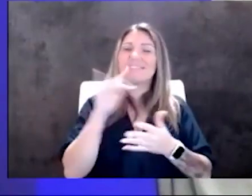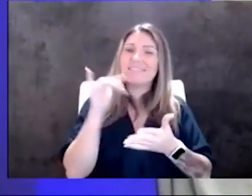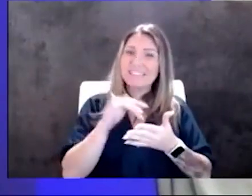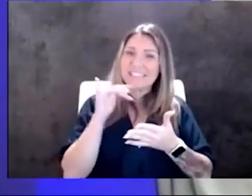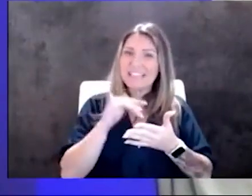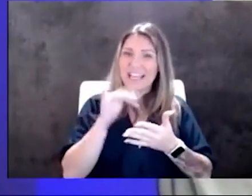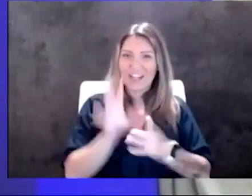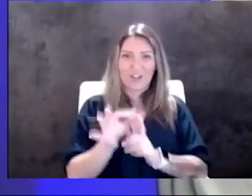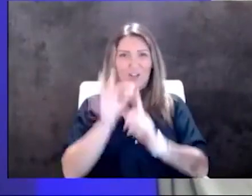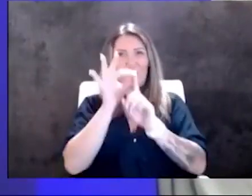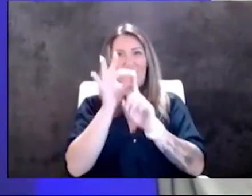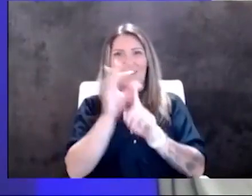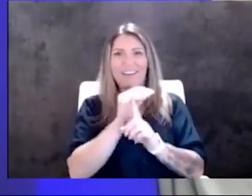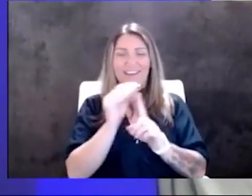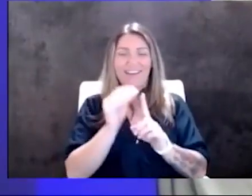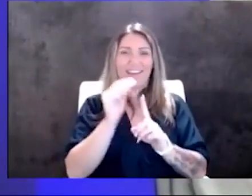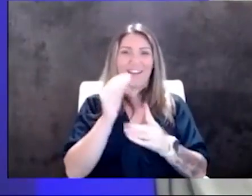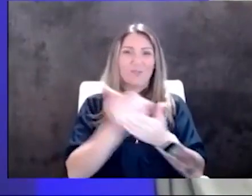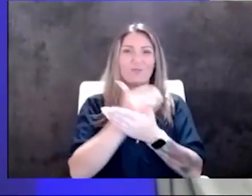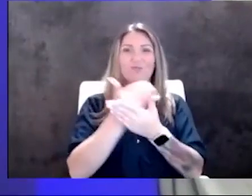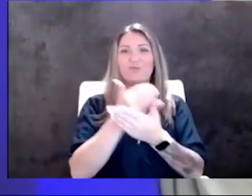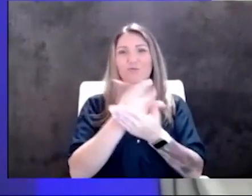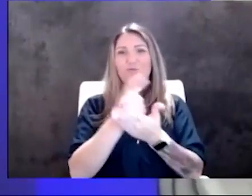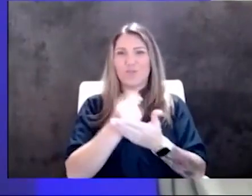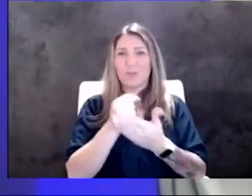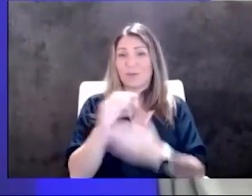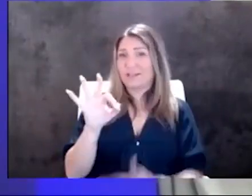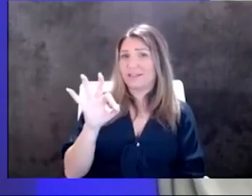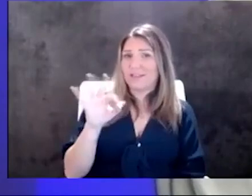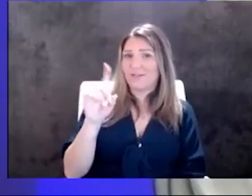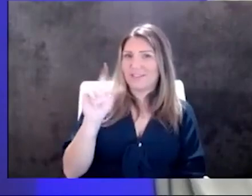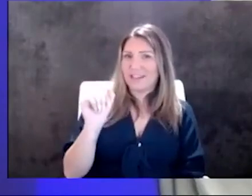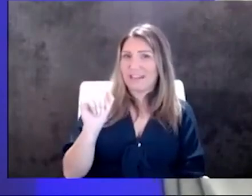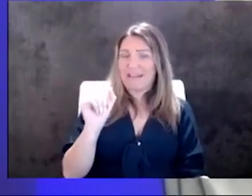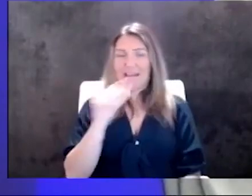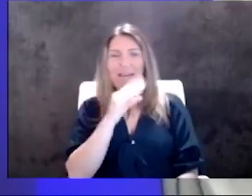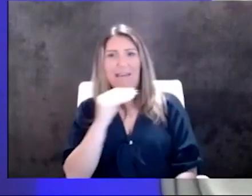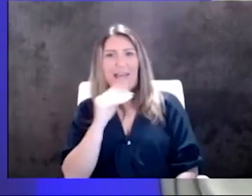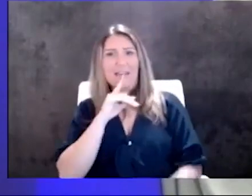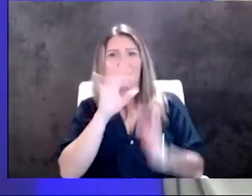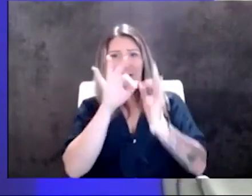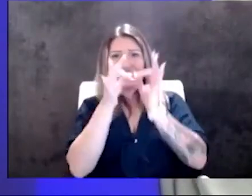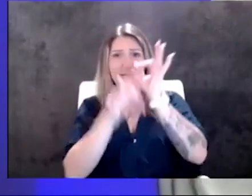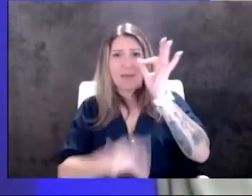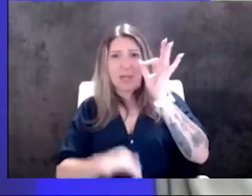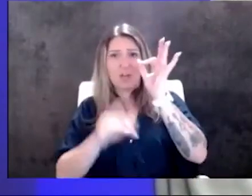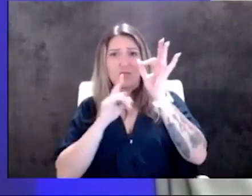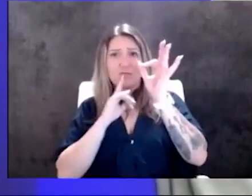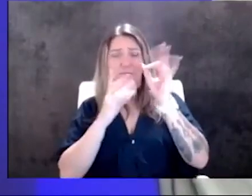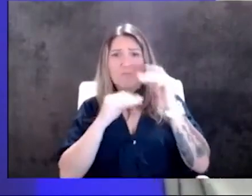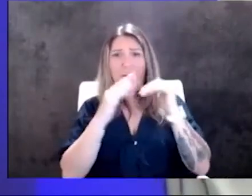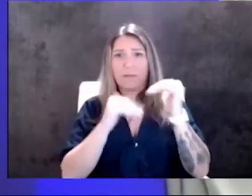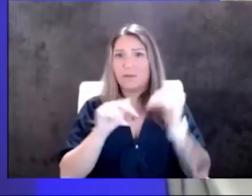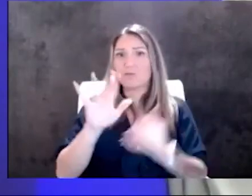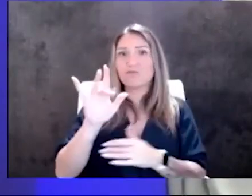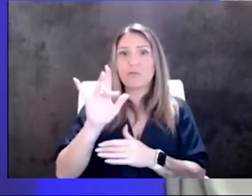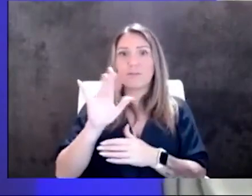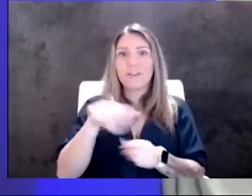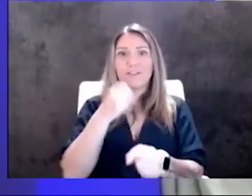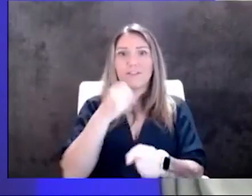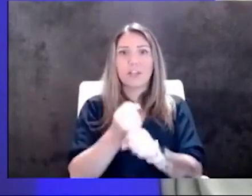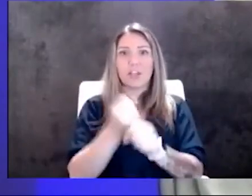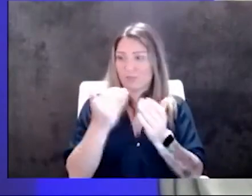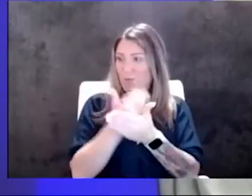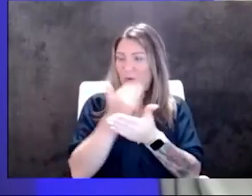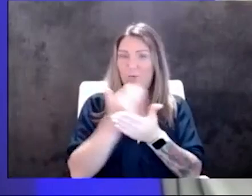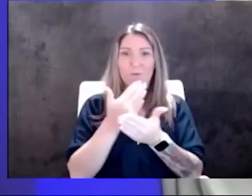like this. So doing an FDA study, we've never had a new indication for spinal cord stimulation in greater than 25 years. So having this new indication through the study that we did, it